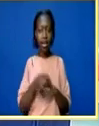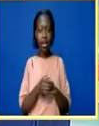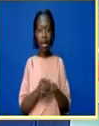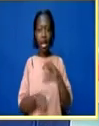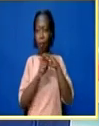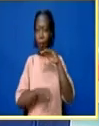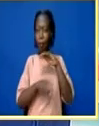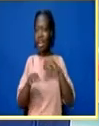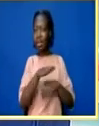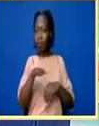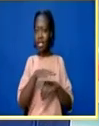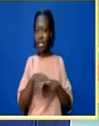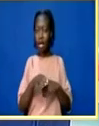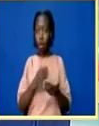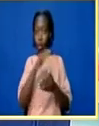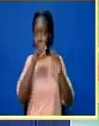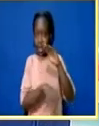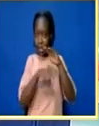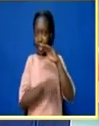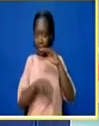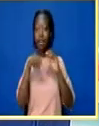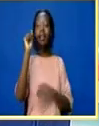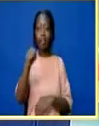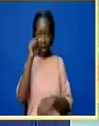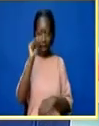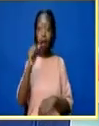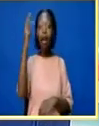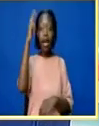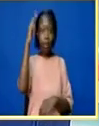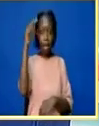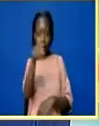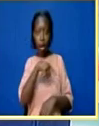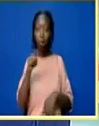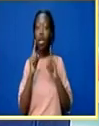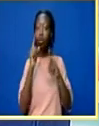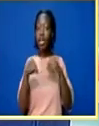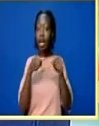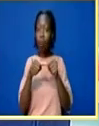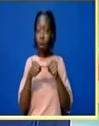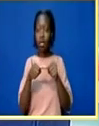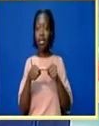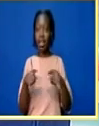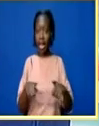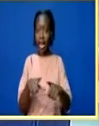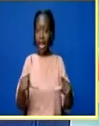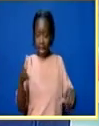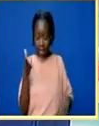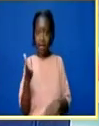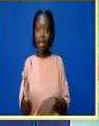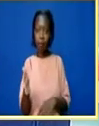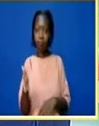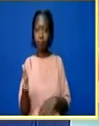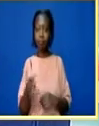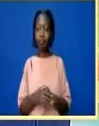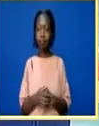quarry? They were dug. Yeah. Remember, we are talking about the ground. Mm-hmm. The ground is a covering. Yes.